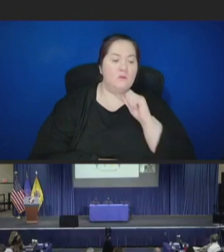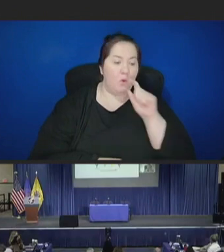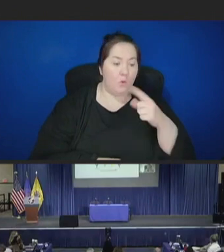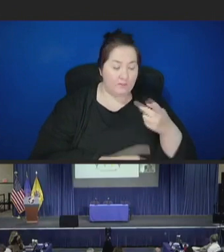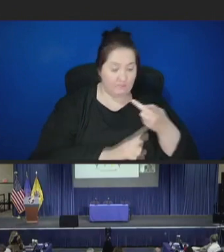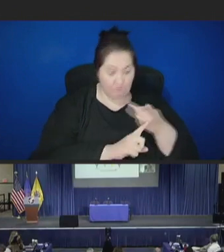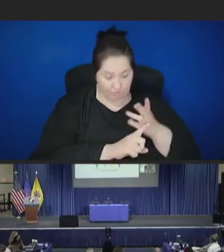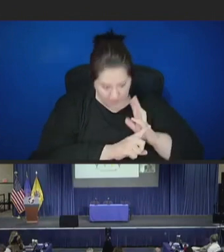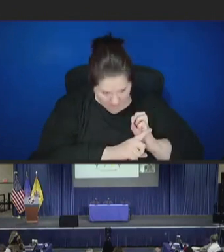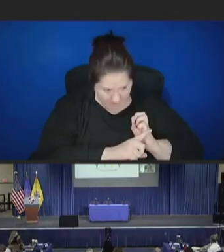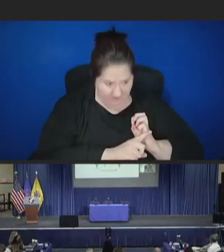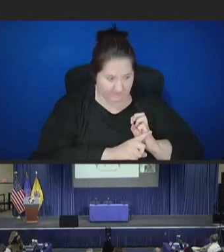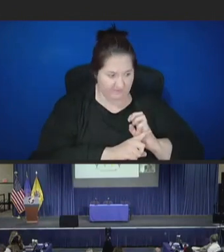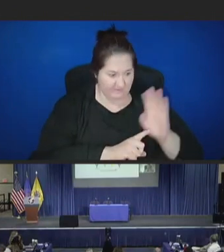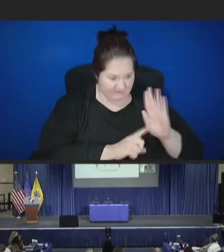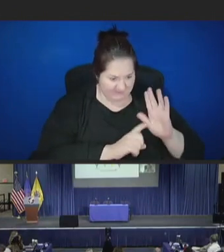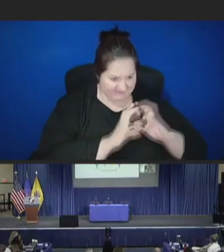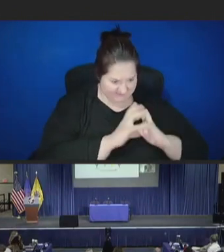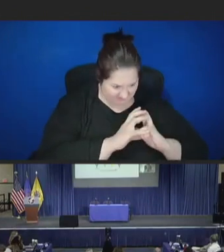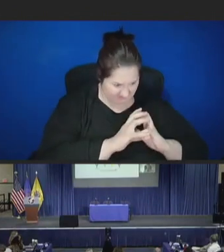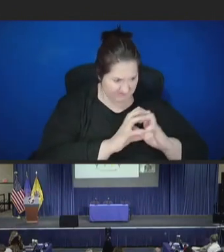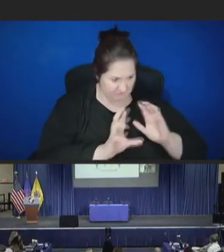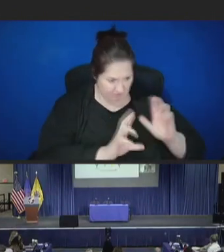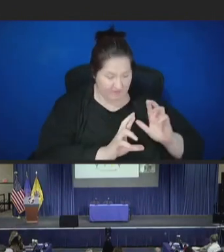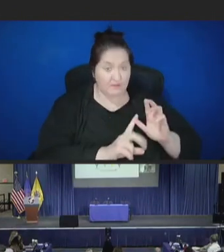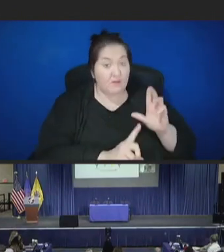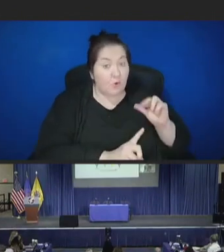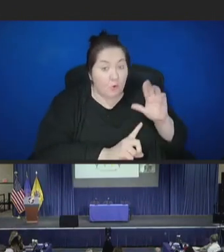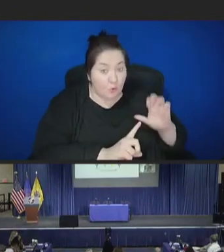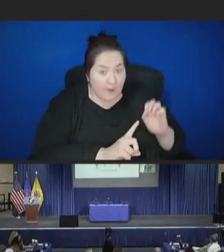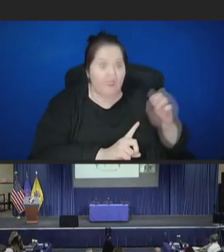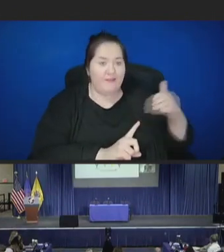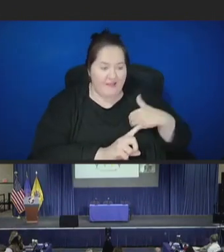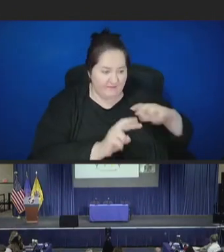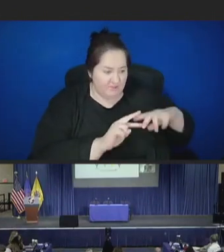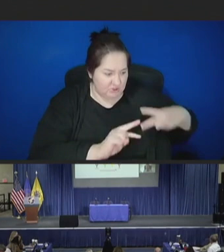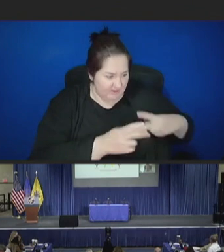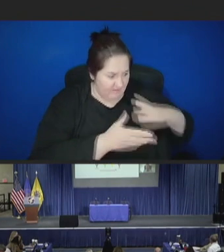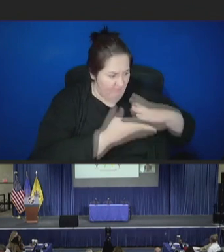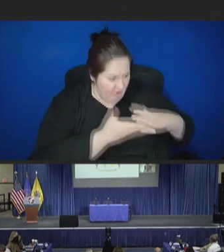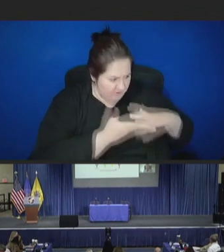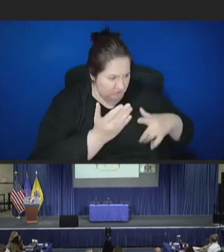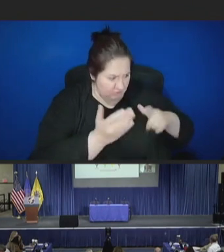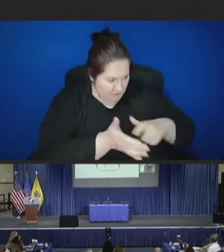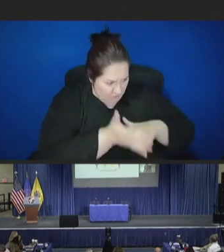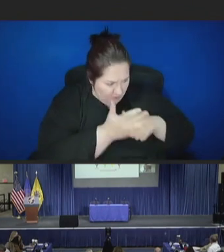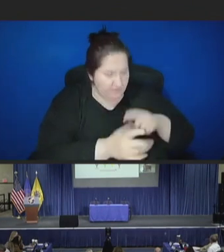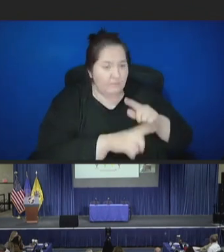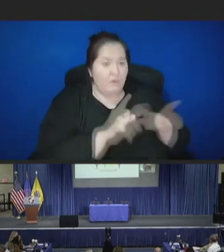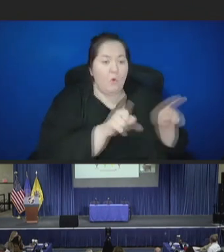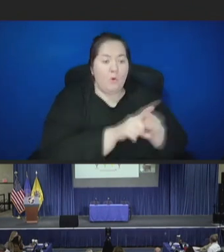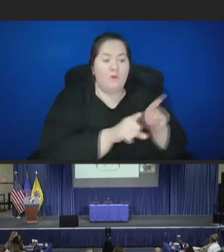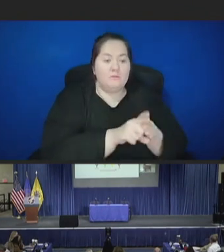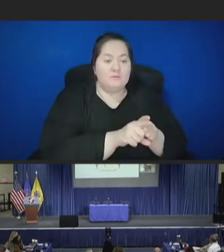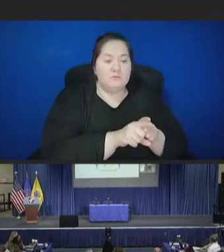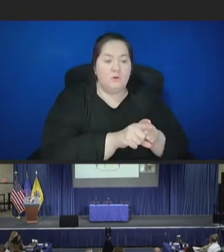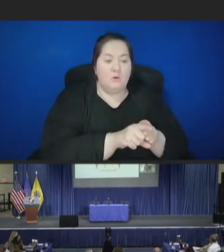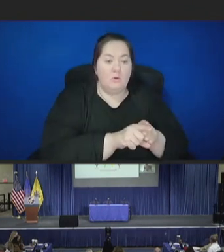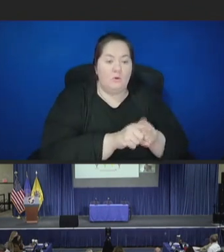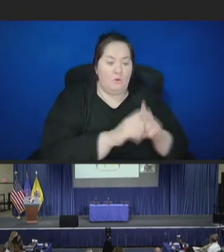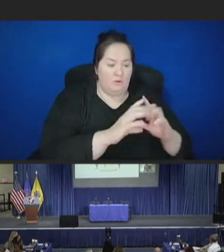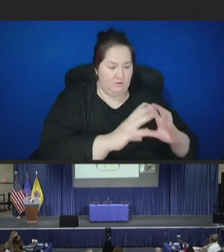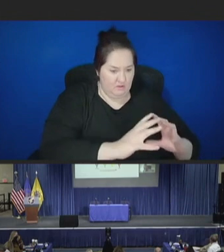prime these rare B cell precursors that have the genetic components required, but we also need to walk them along